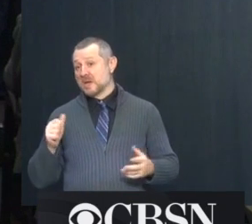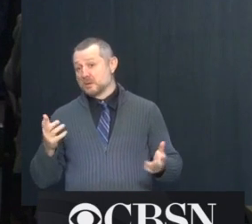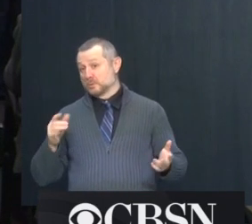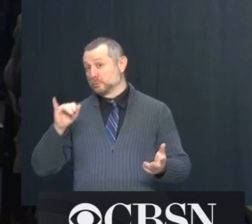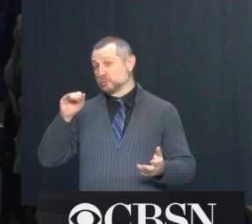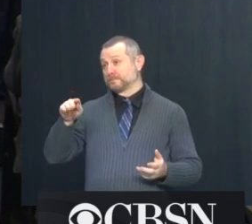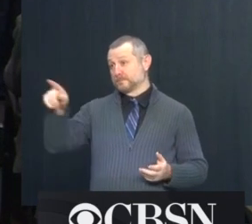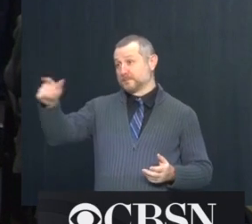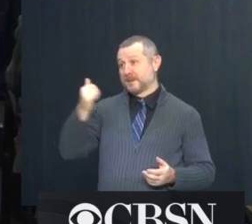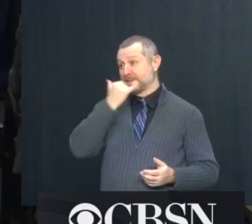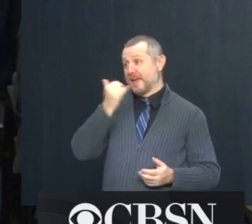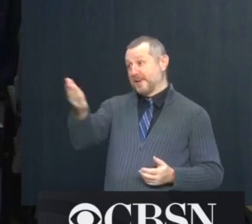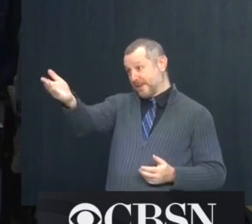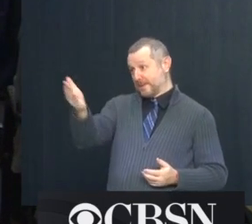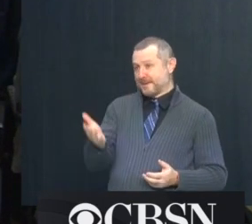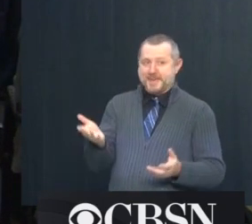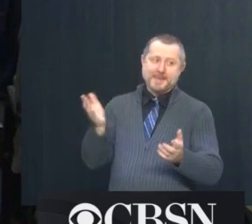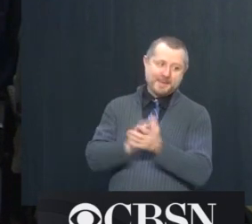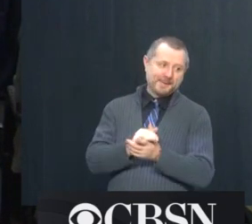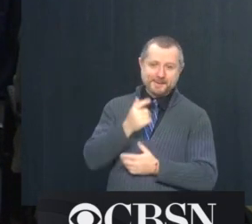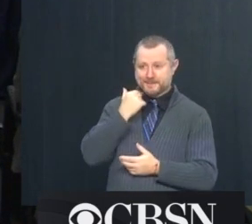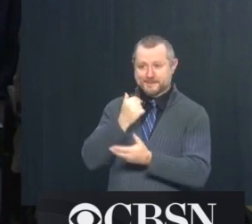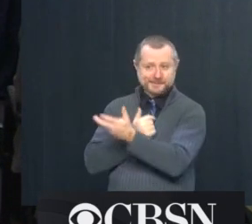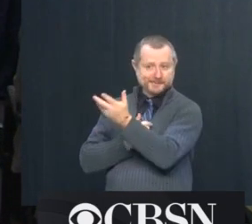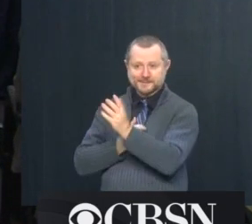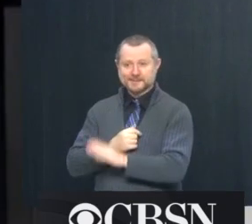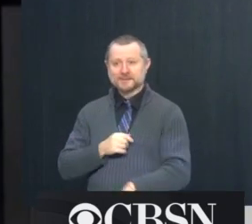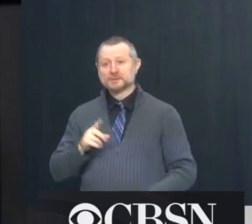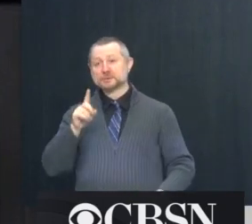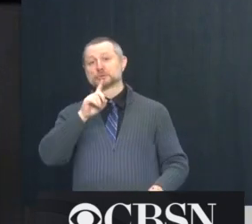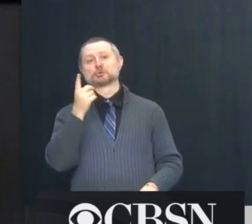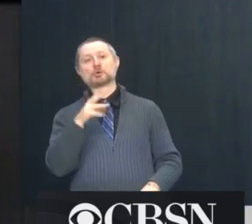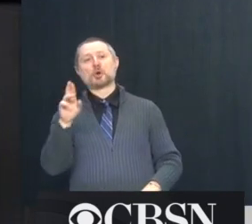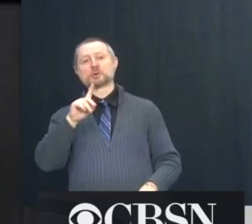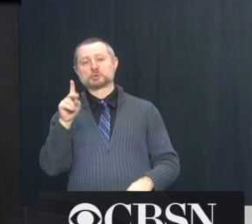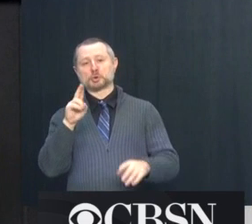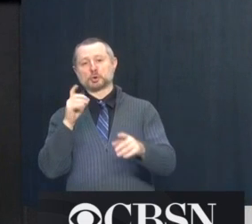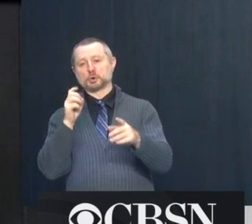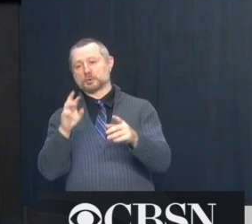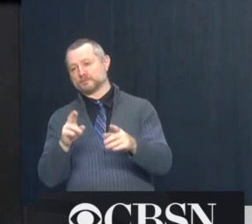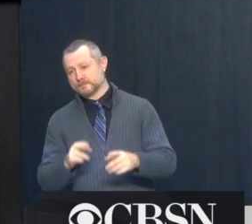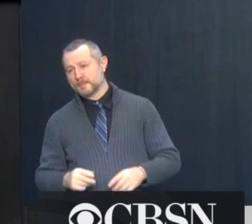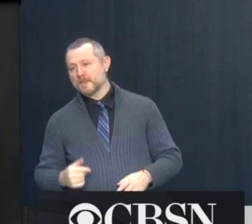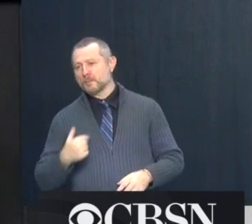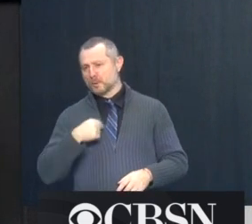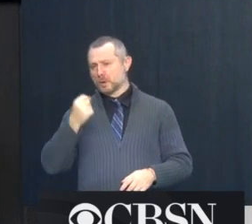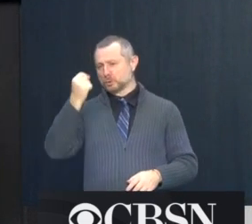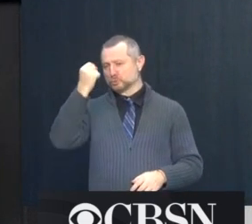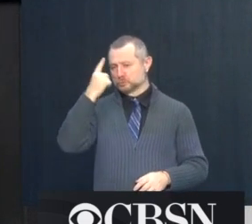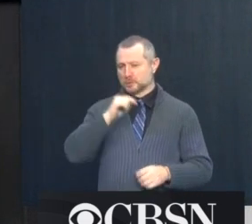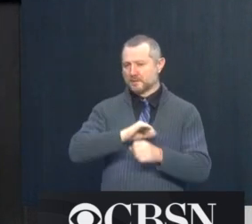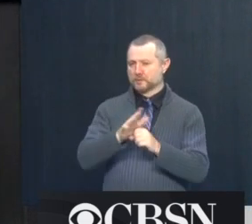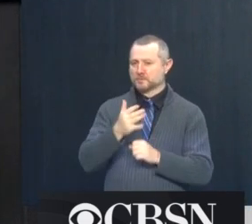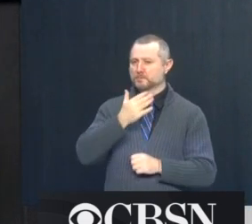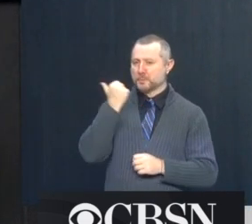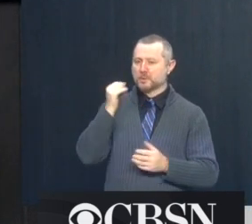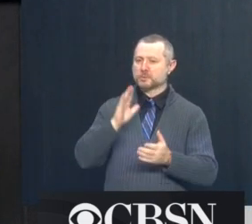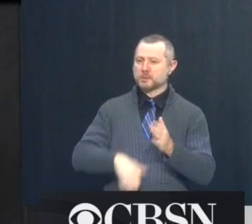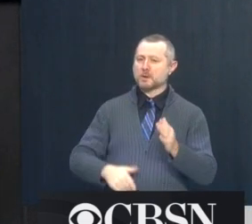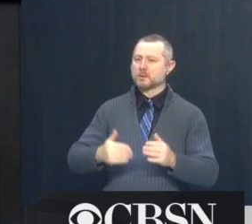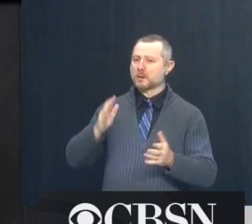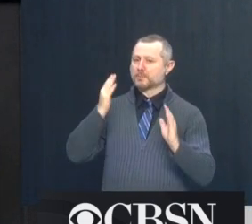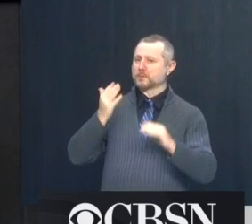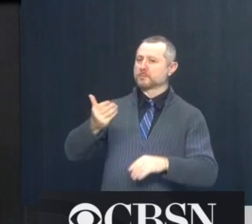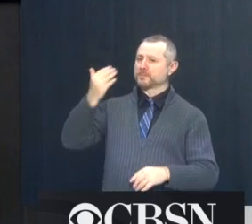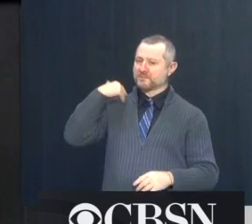Dr. Zucker? I'll just say two things. One is that we understand this disease a lot better than we did the first time around, and also on the balancing of the system. It's not